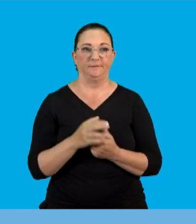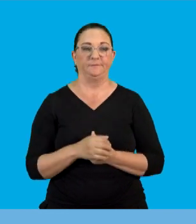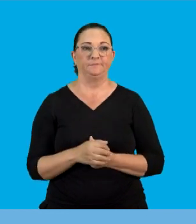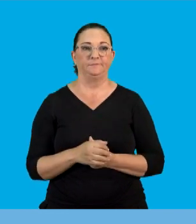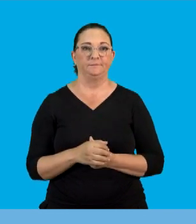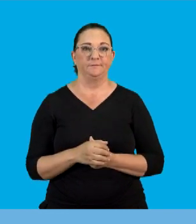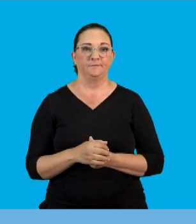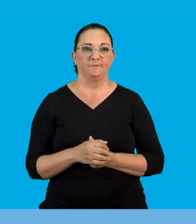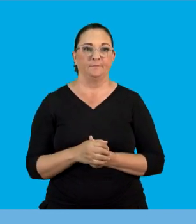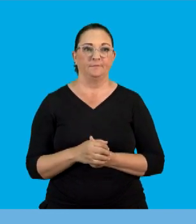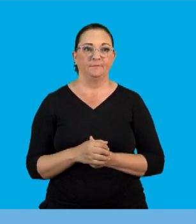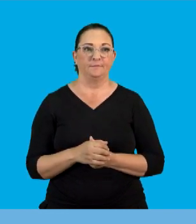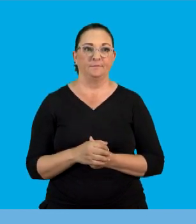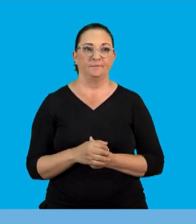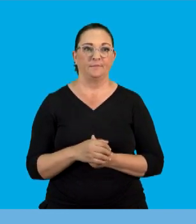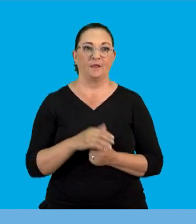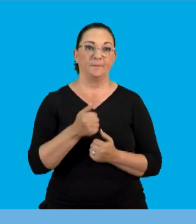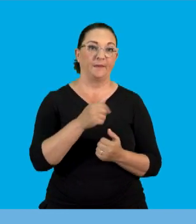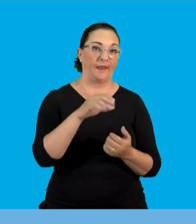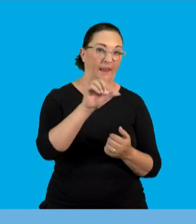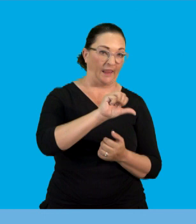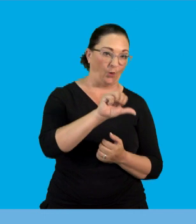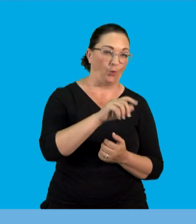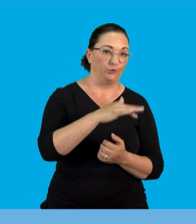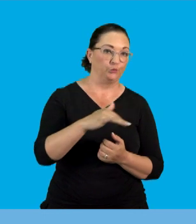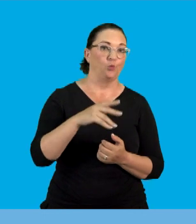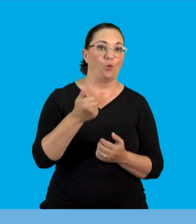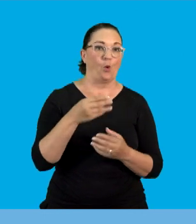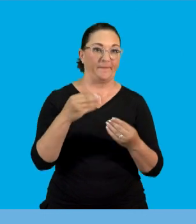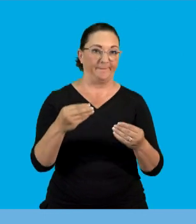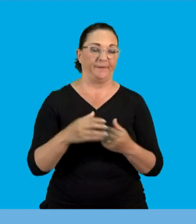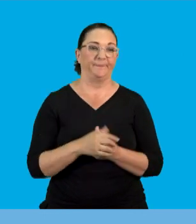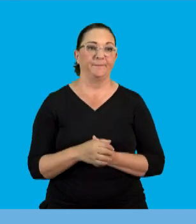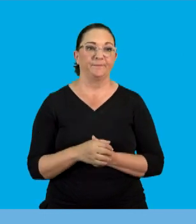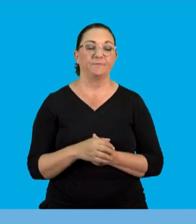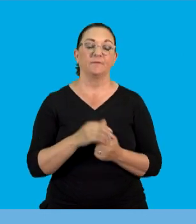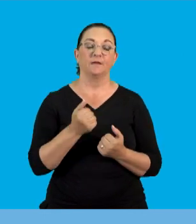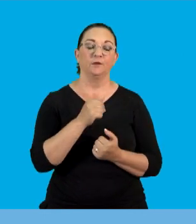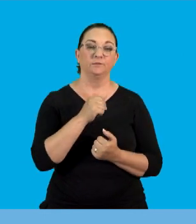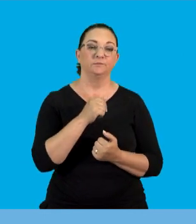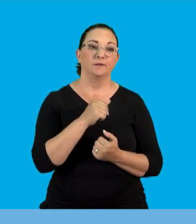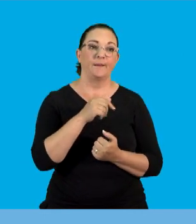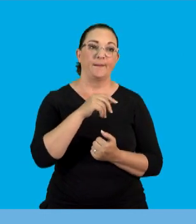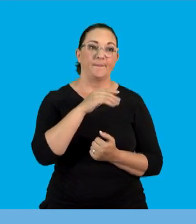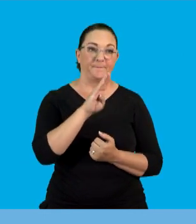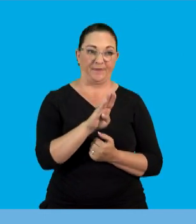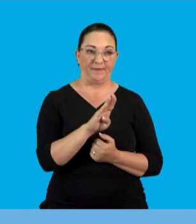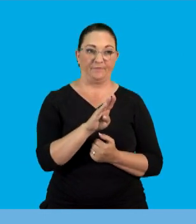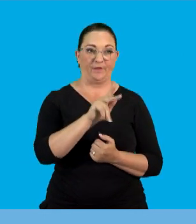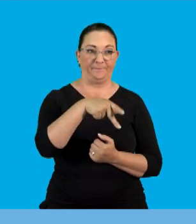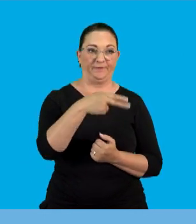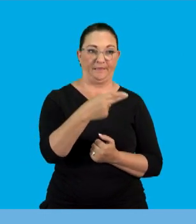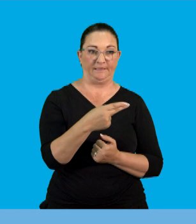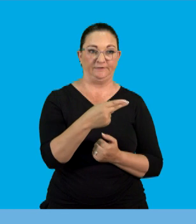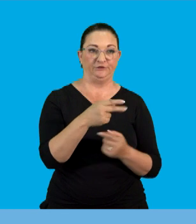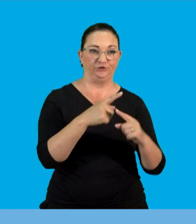two instances when are we either using the litmus paper or the liquid indicators. So now question B, the